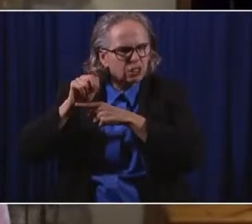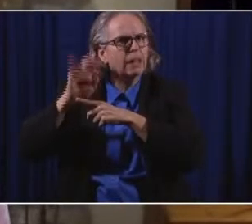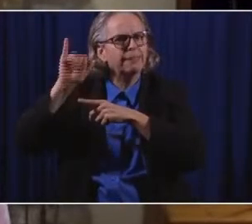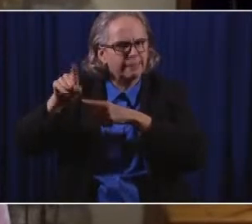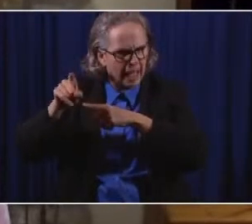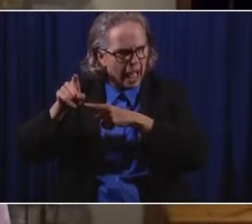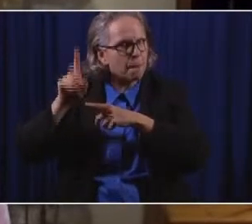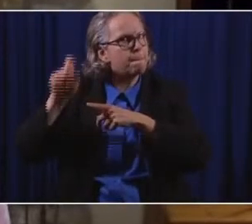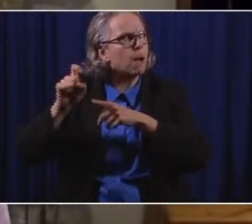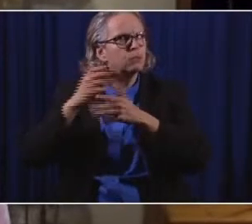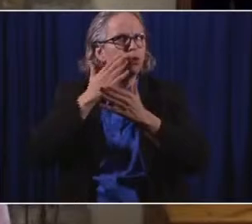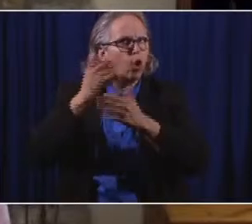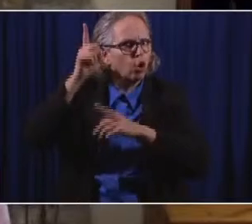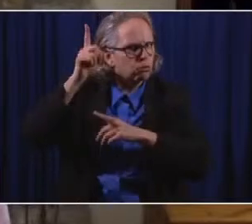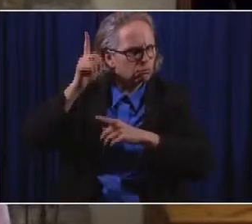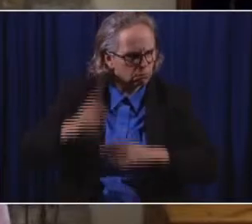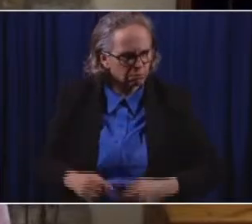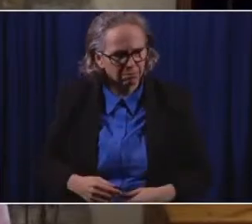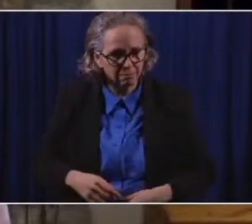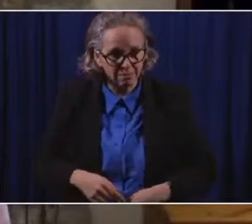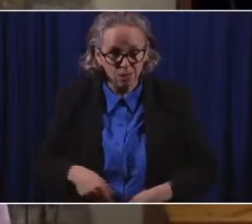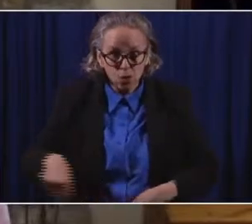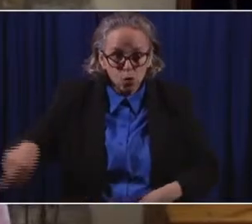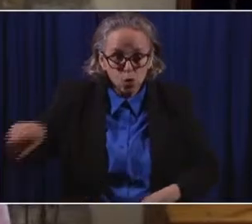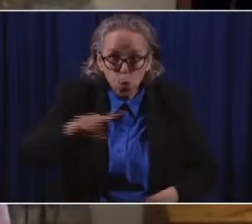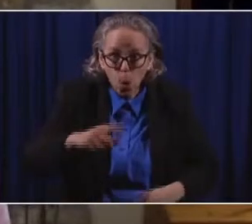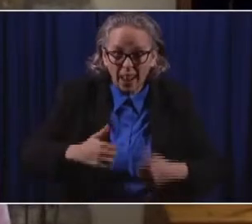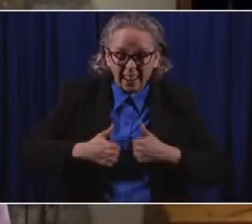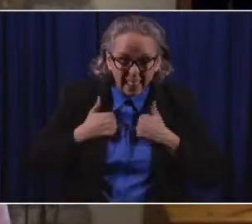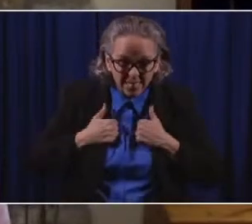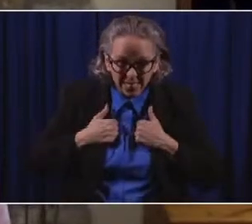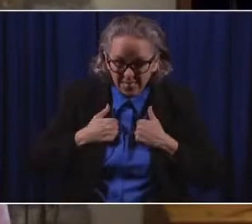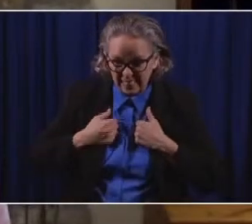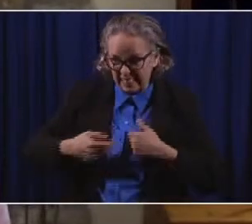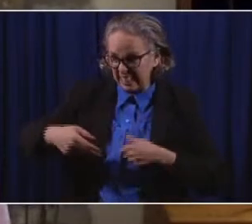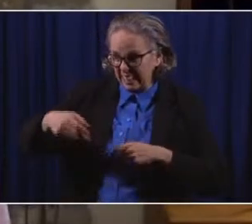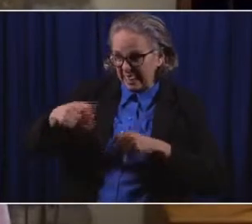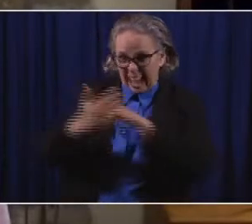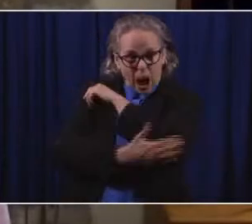82 counties that is now a high incident county,